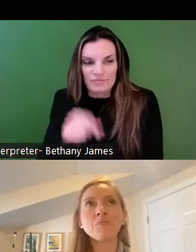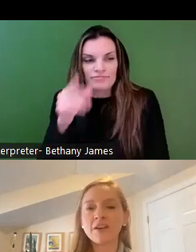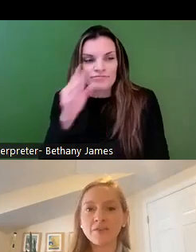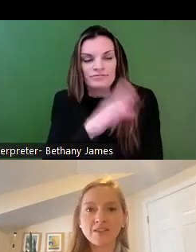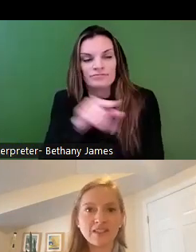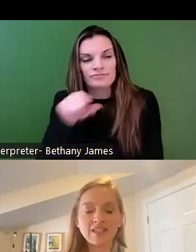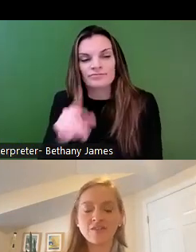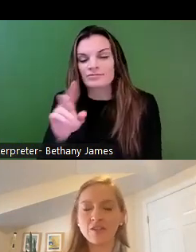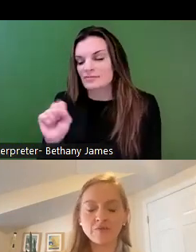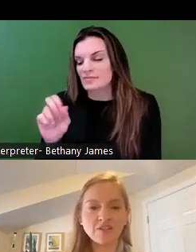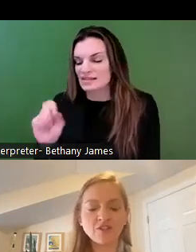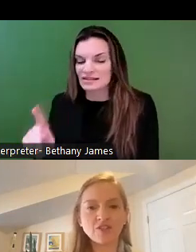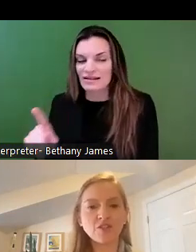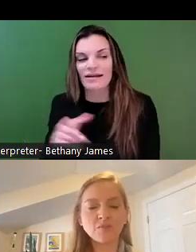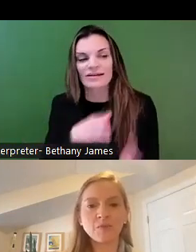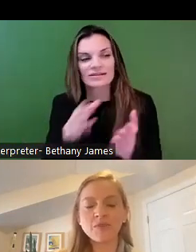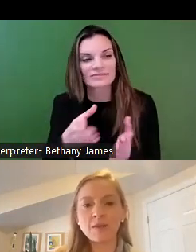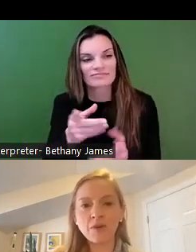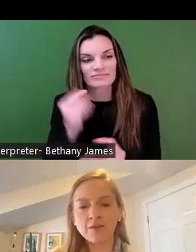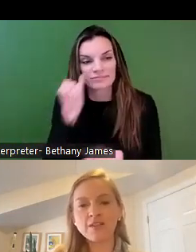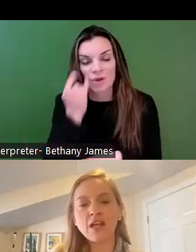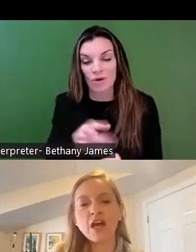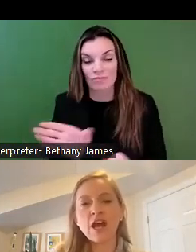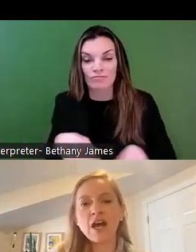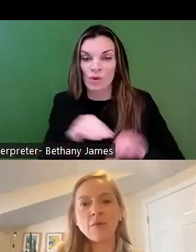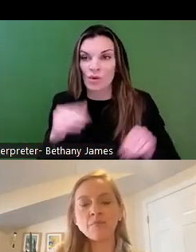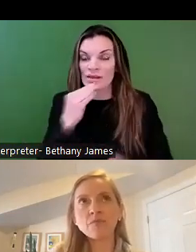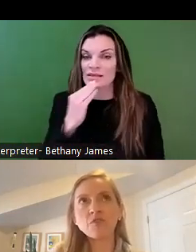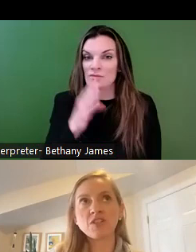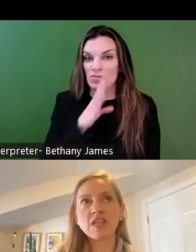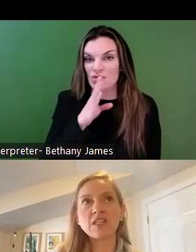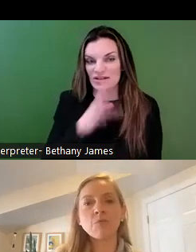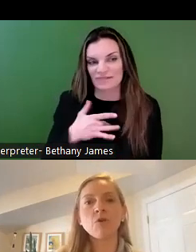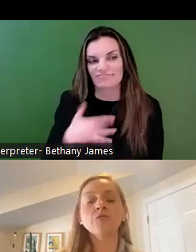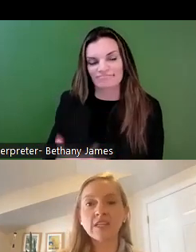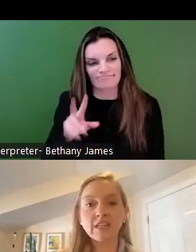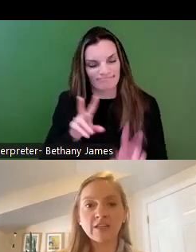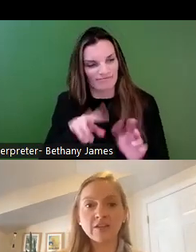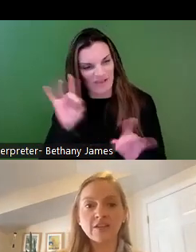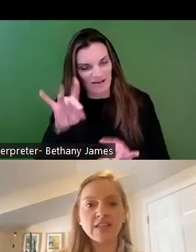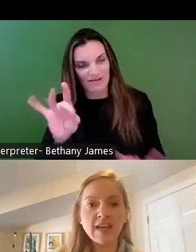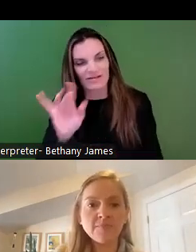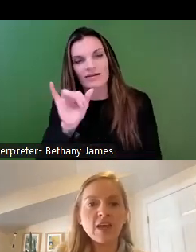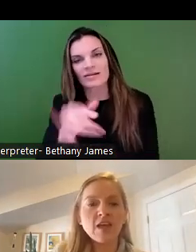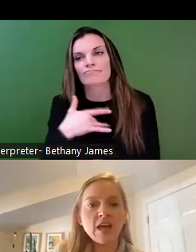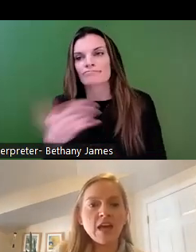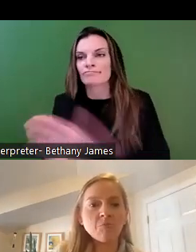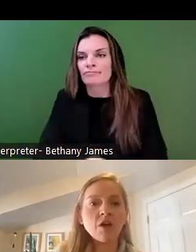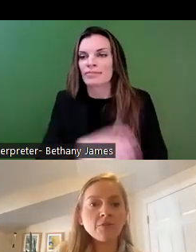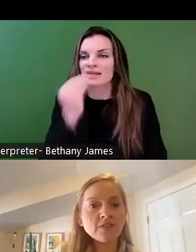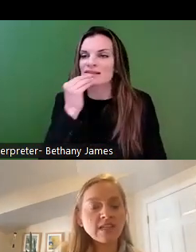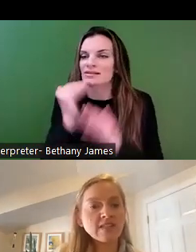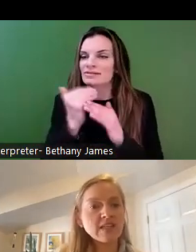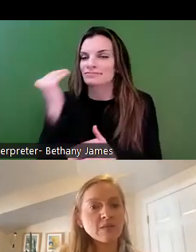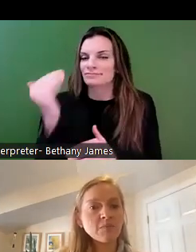Skipping breakfast, there's a lot of research that shows people who skip breakfast just end up overeating later in the day.